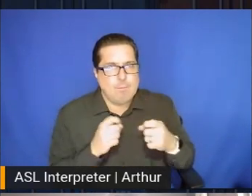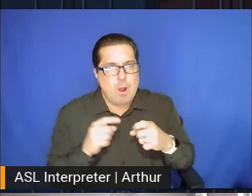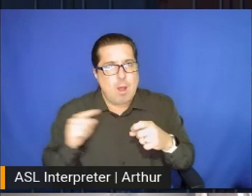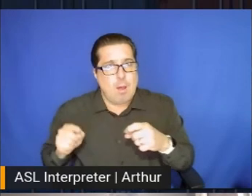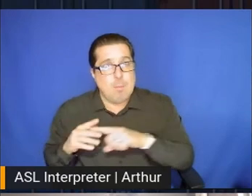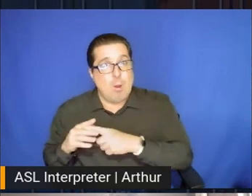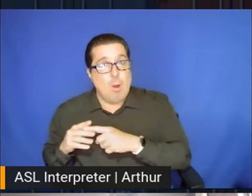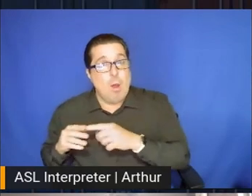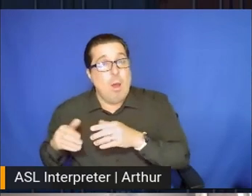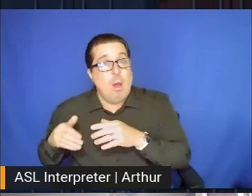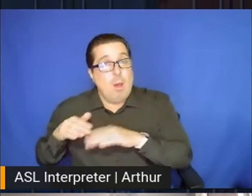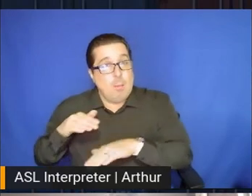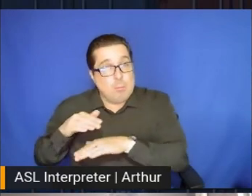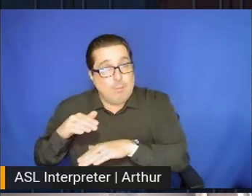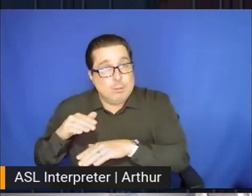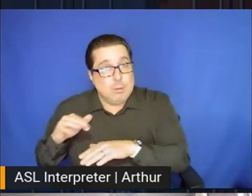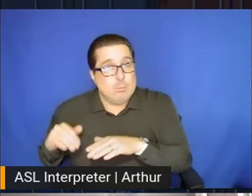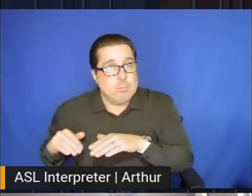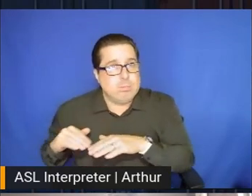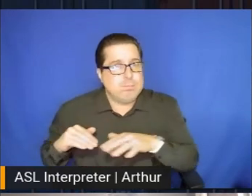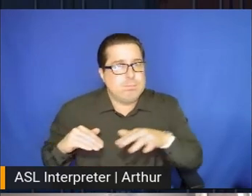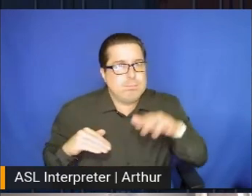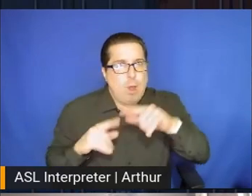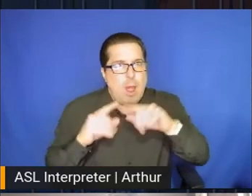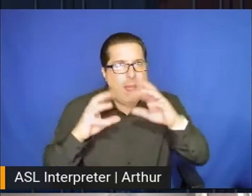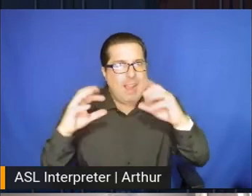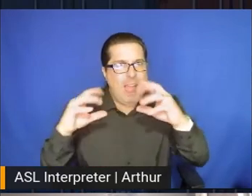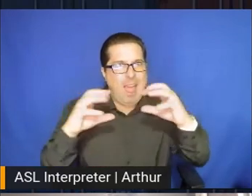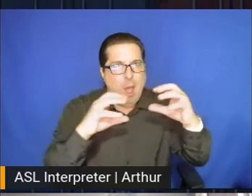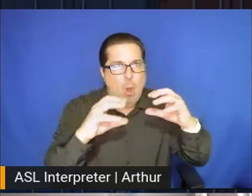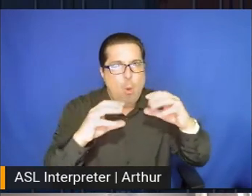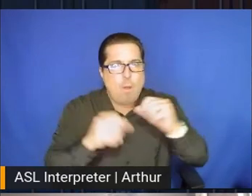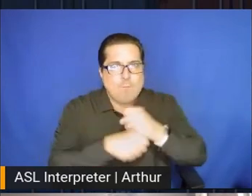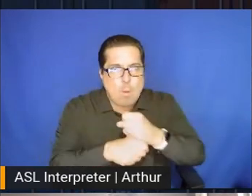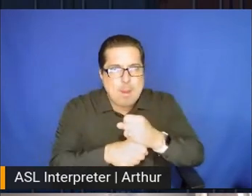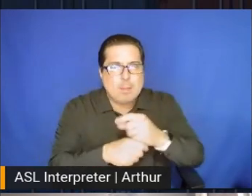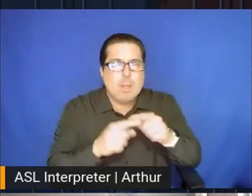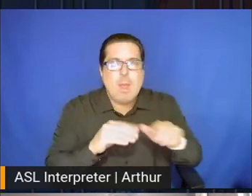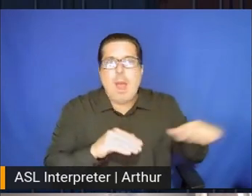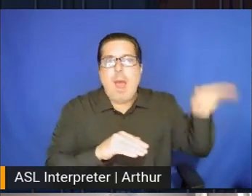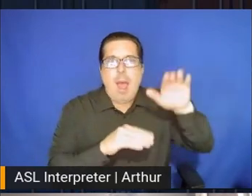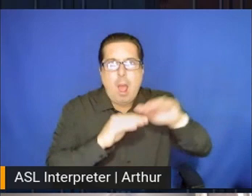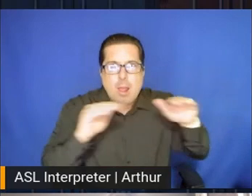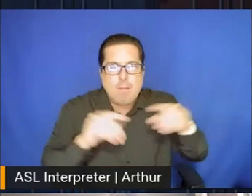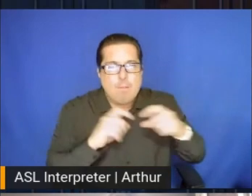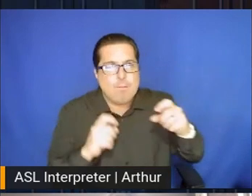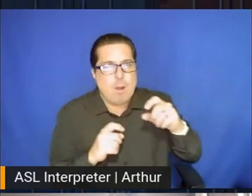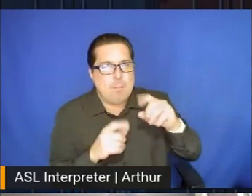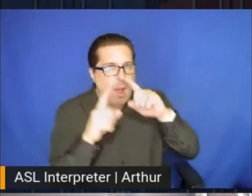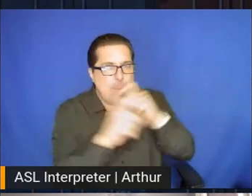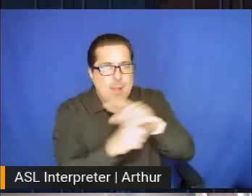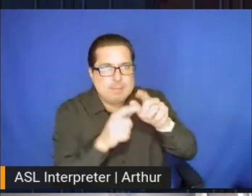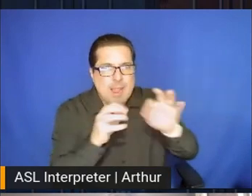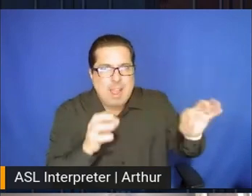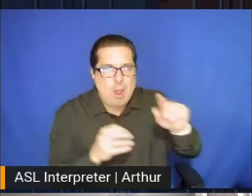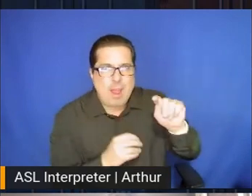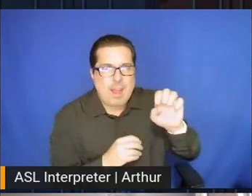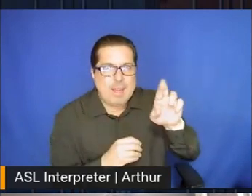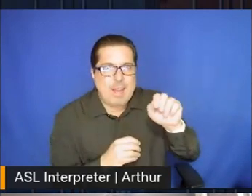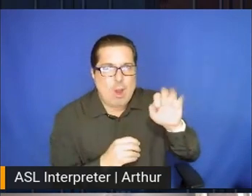cloud formation, looking at higher level constructs in languages like Terraform, and then moving